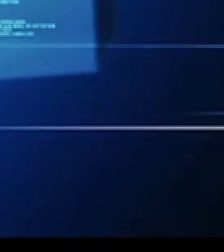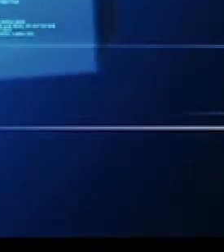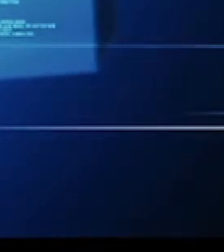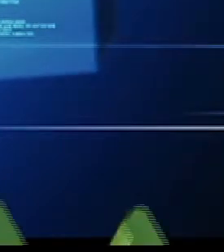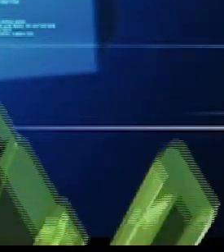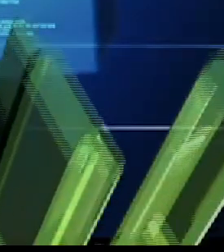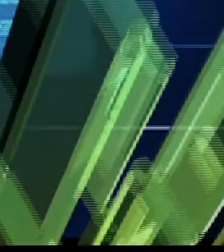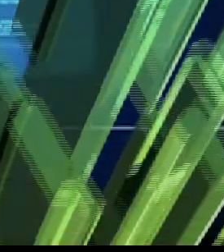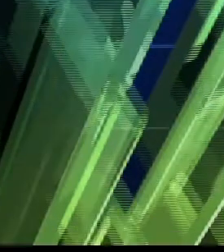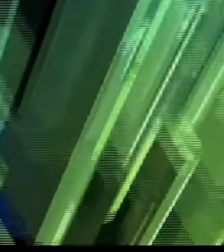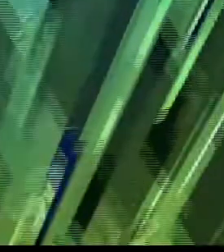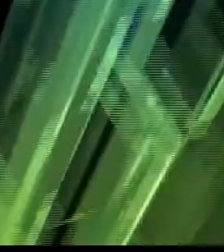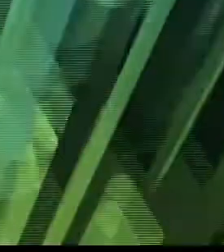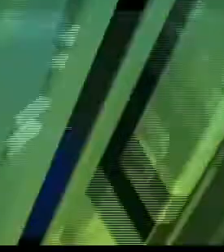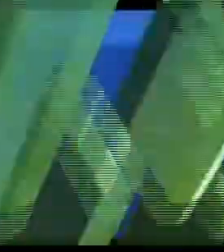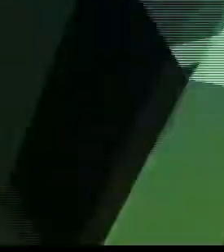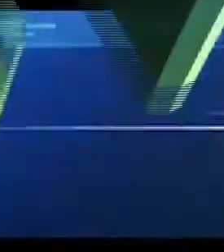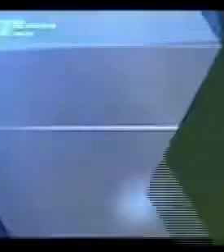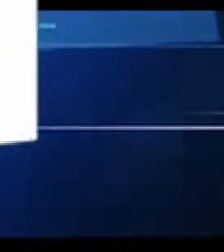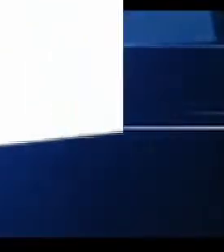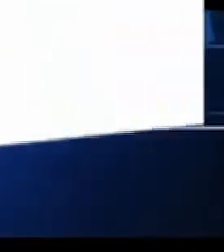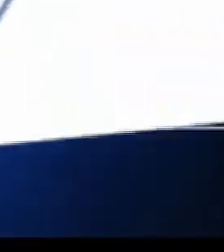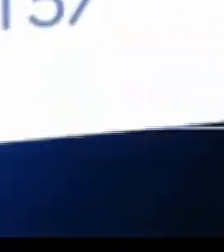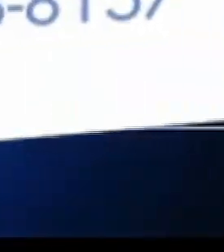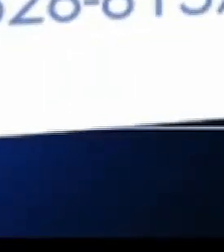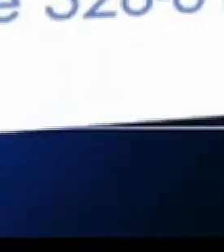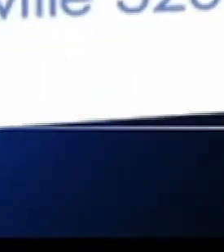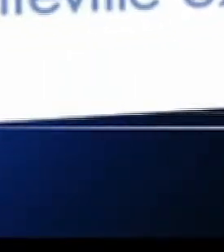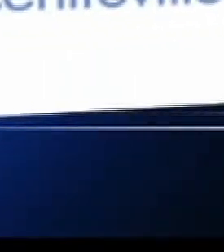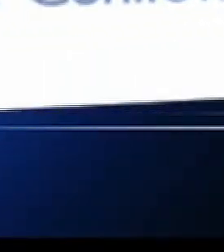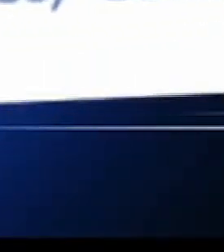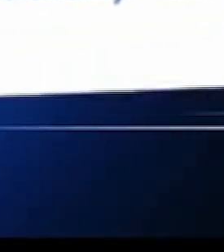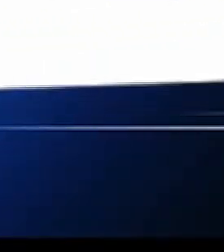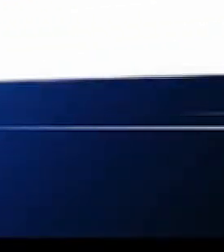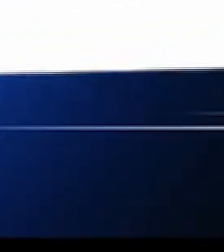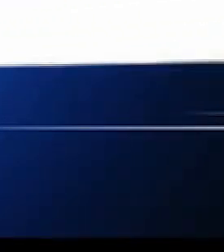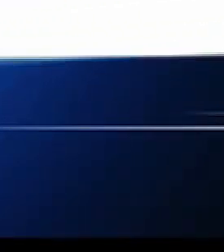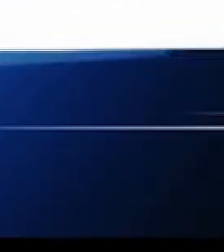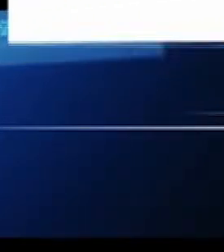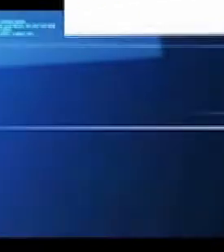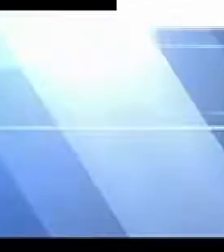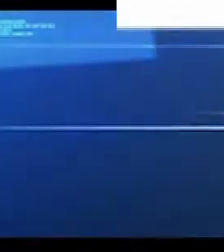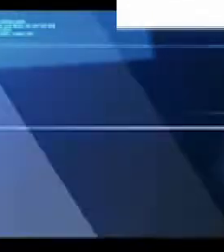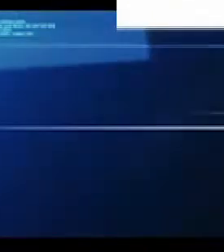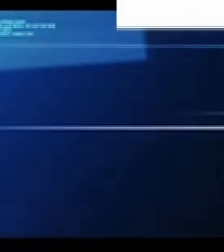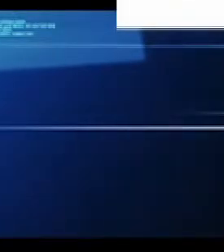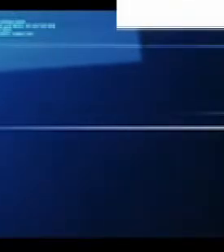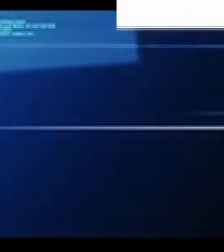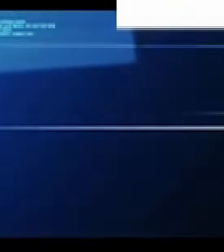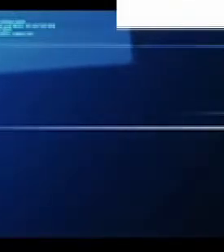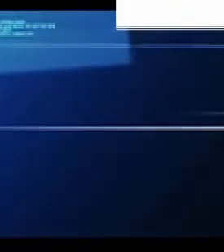This is ZNS Total Sports, brought to you by Fourth Terrace Diagnostic Center.